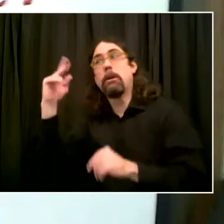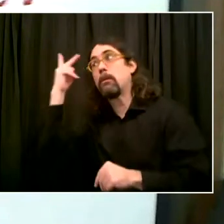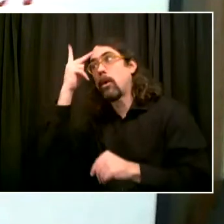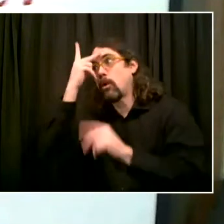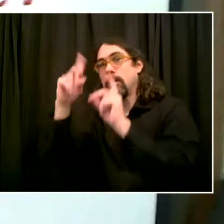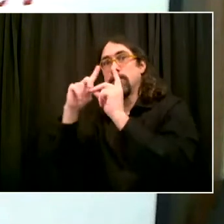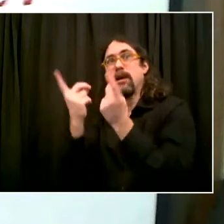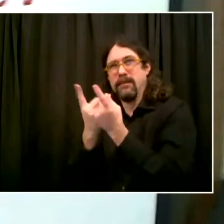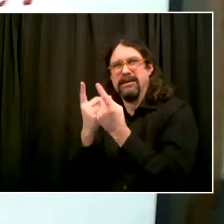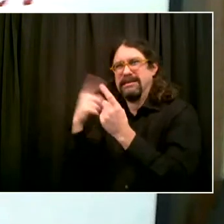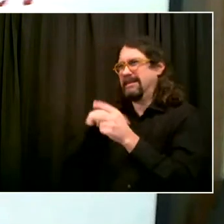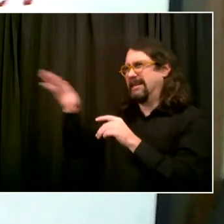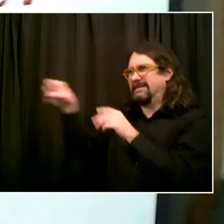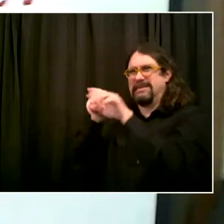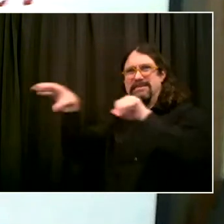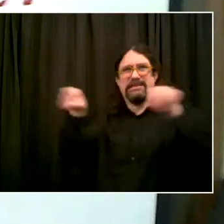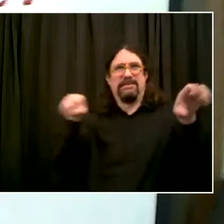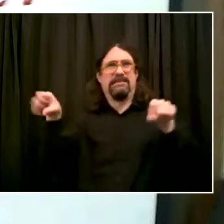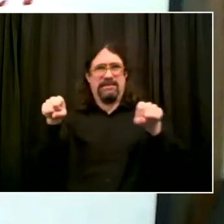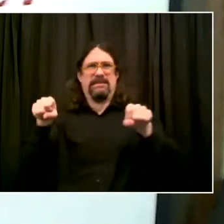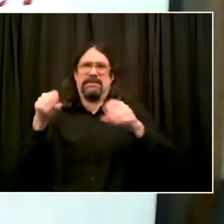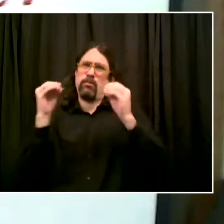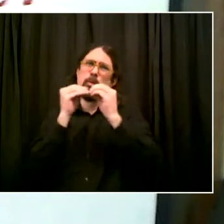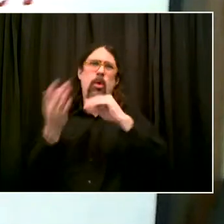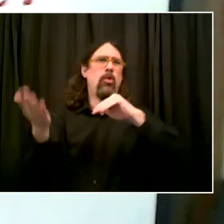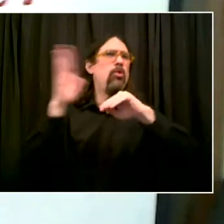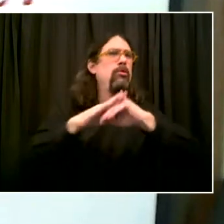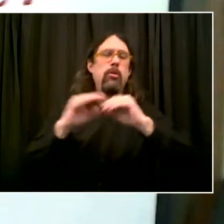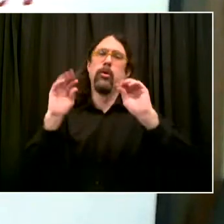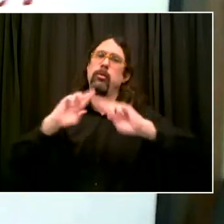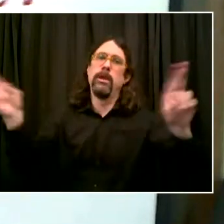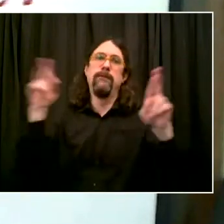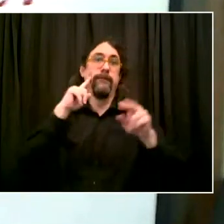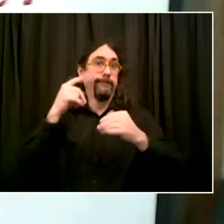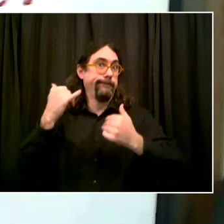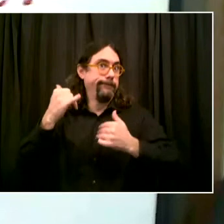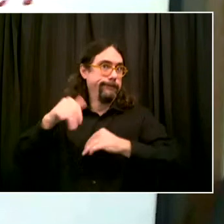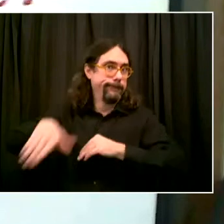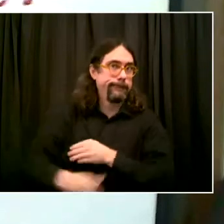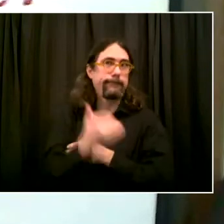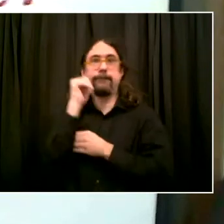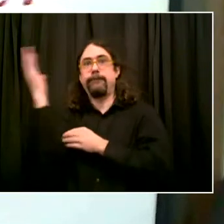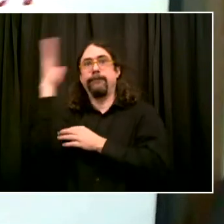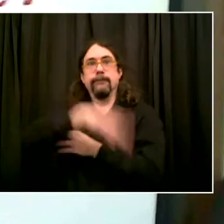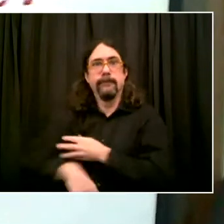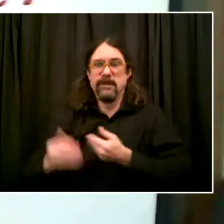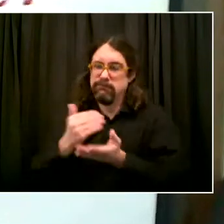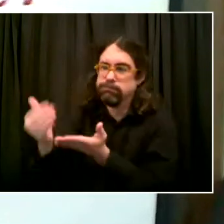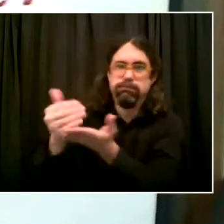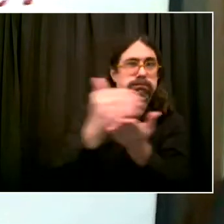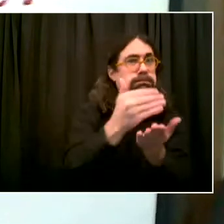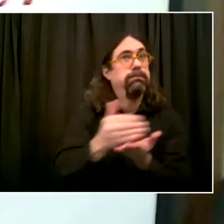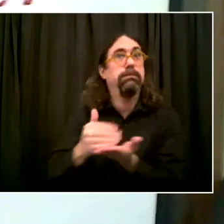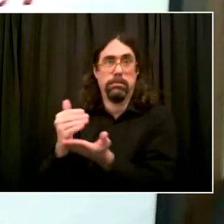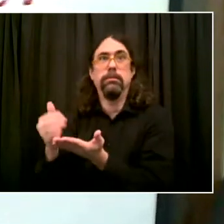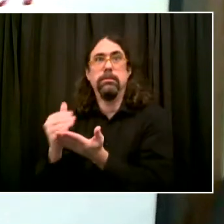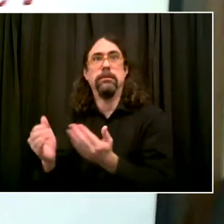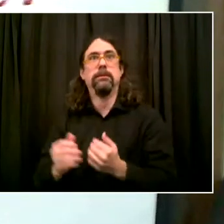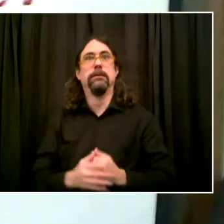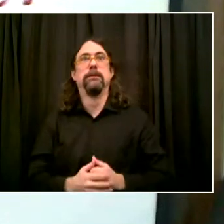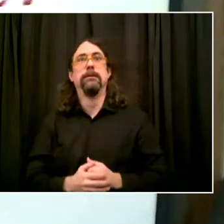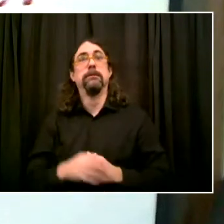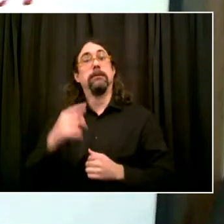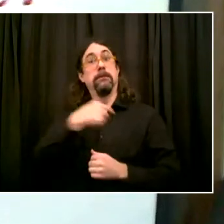will be present. We have already began applying the liquid pre-treat yesterday evening to make sure that we've accompanied